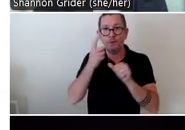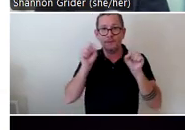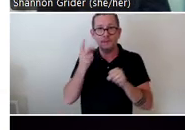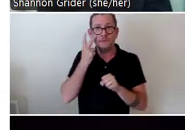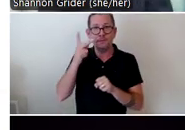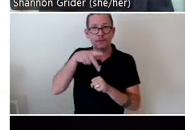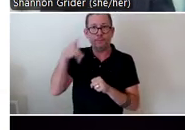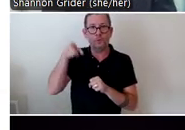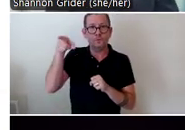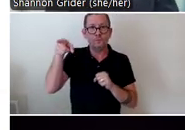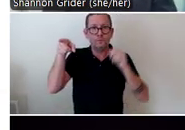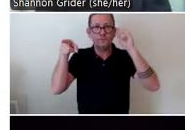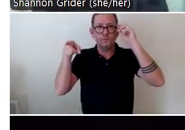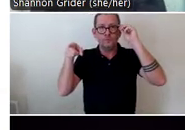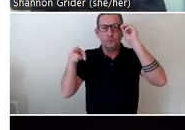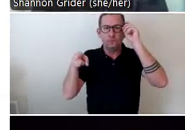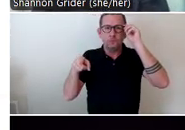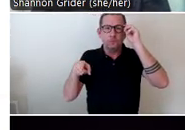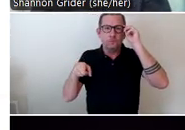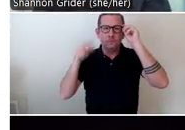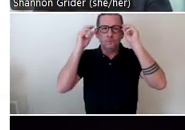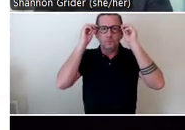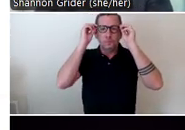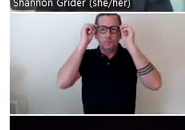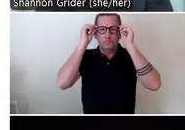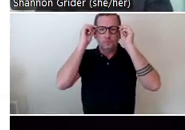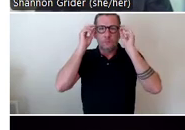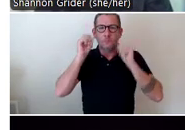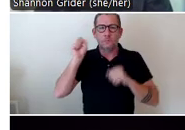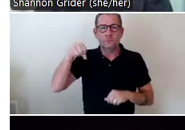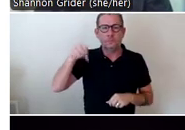Okay. Is everyone able to see the PowerPoint slides?